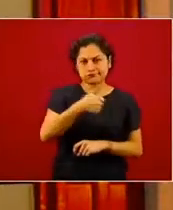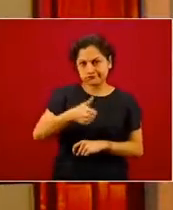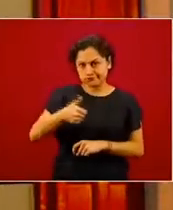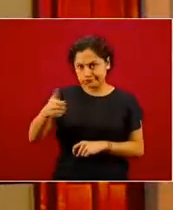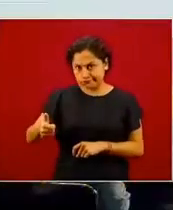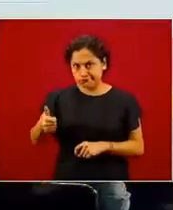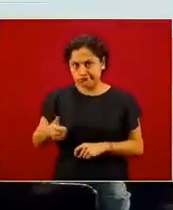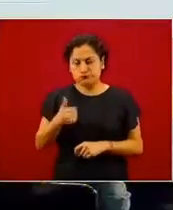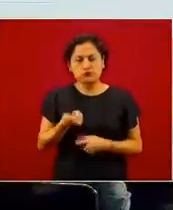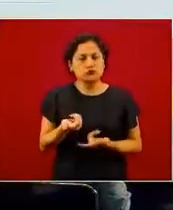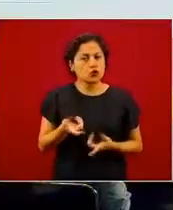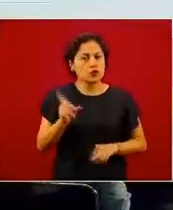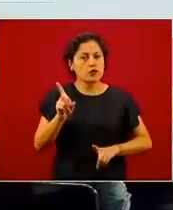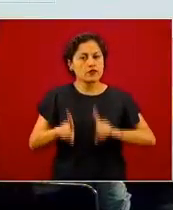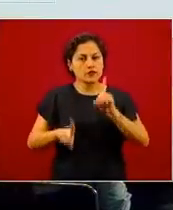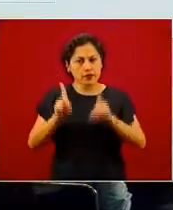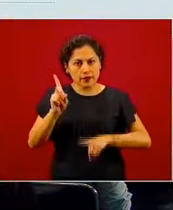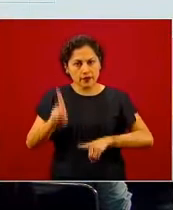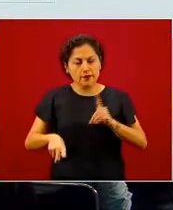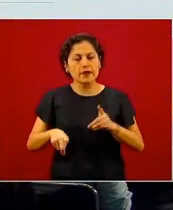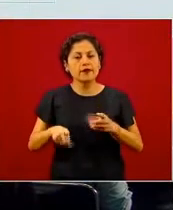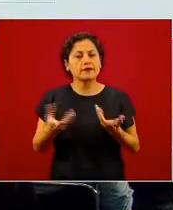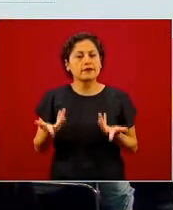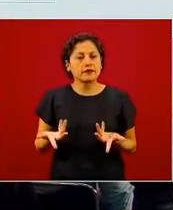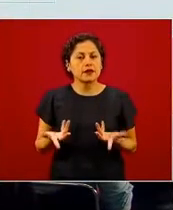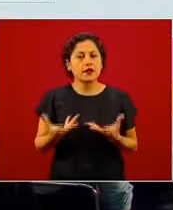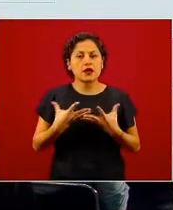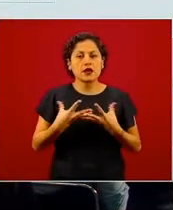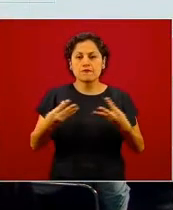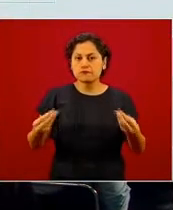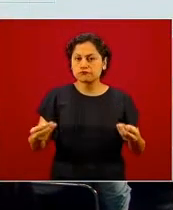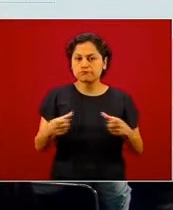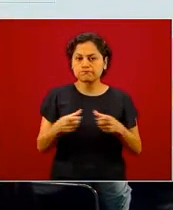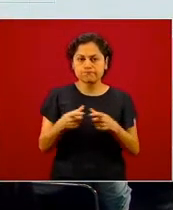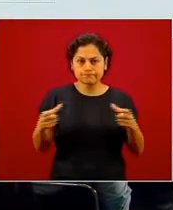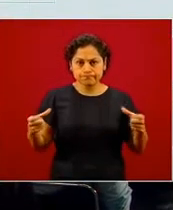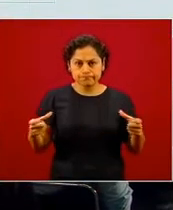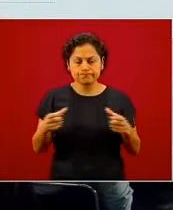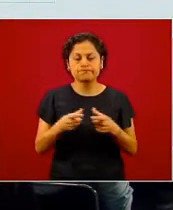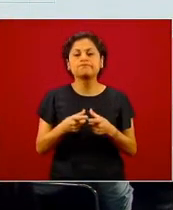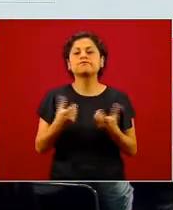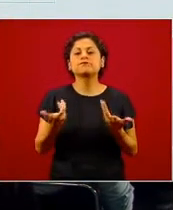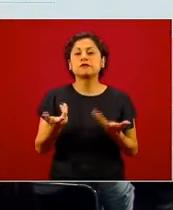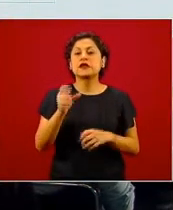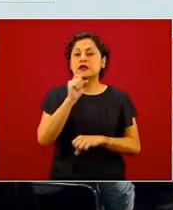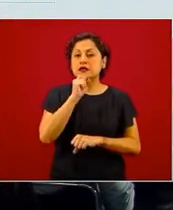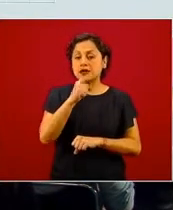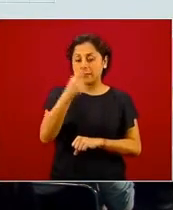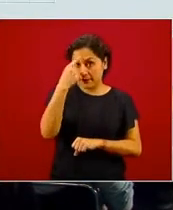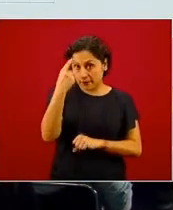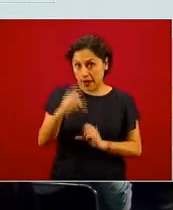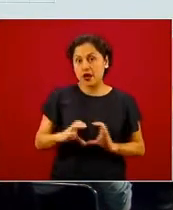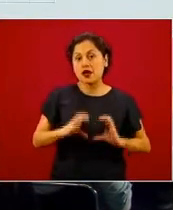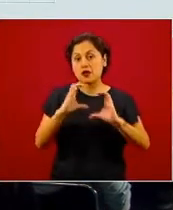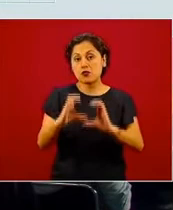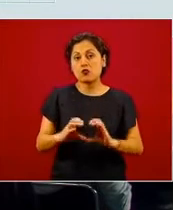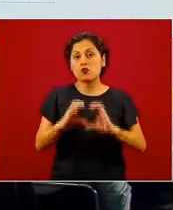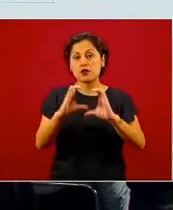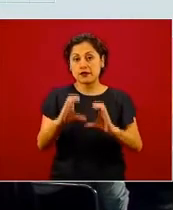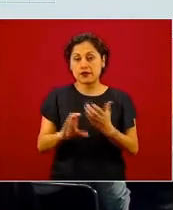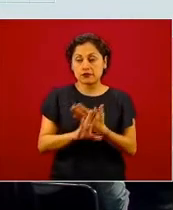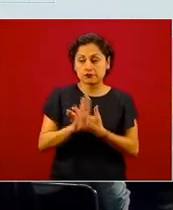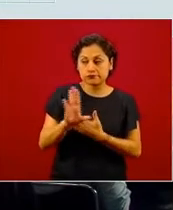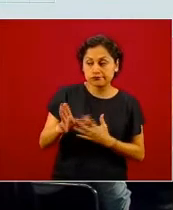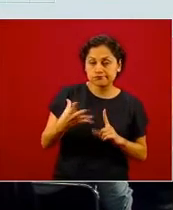go hand in hand with risk management in each state in order to not have its transmission